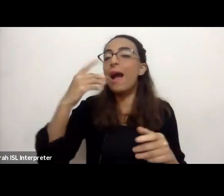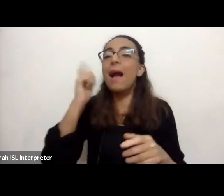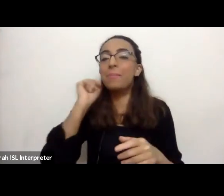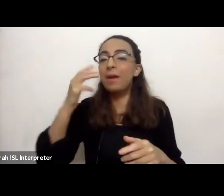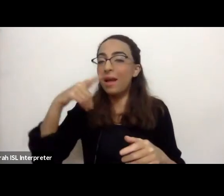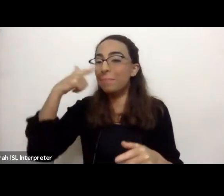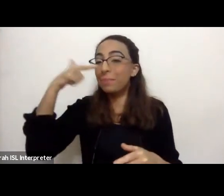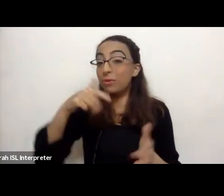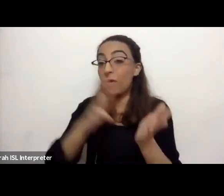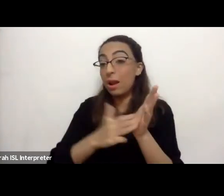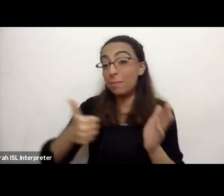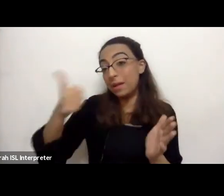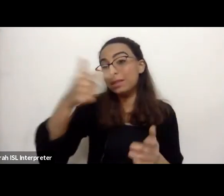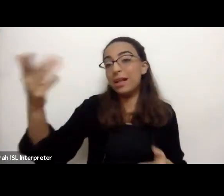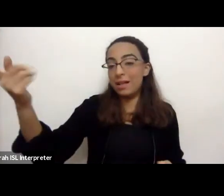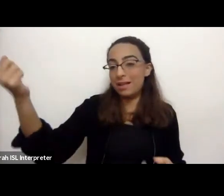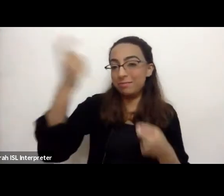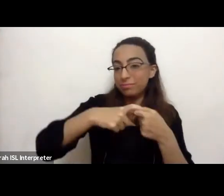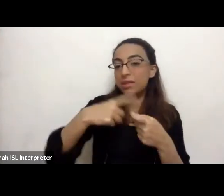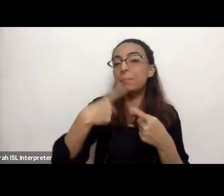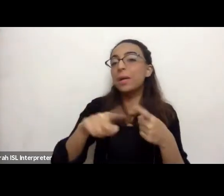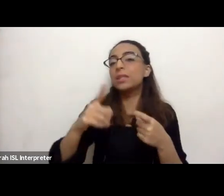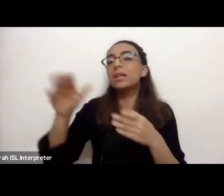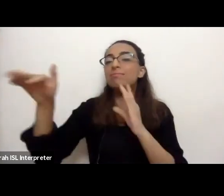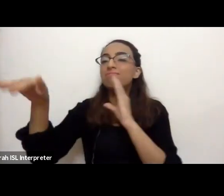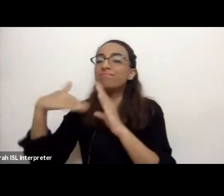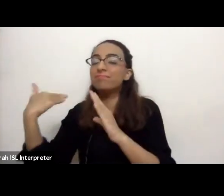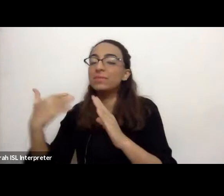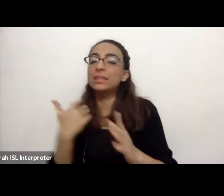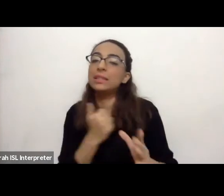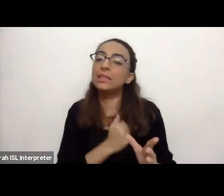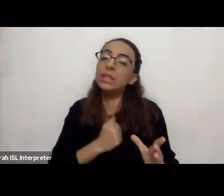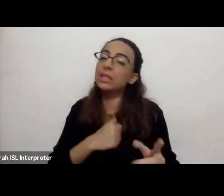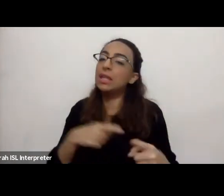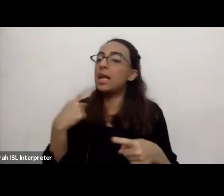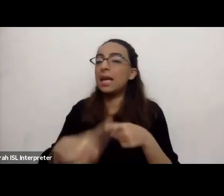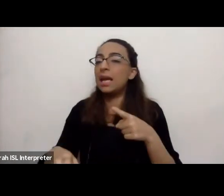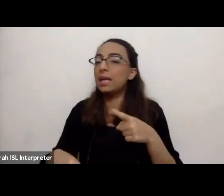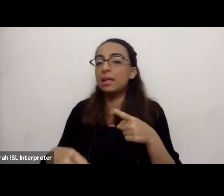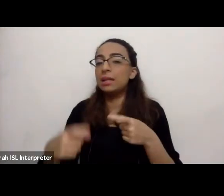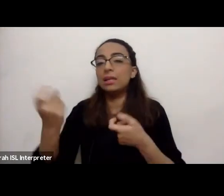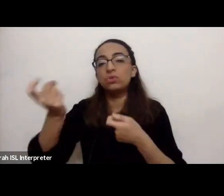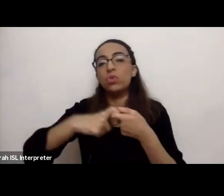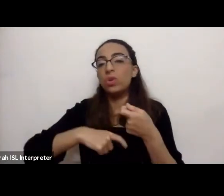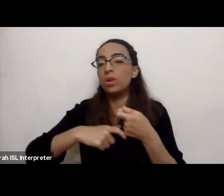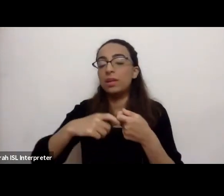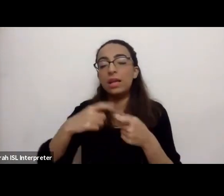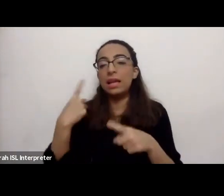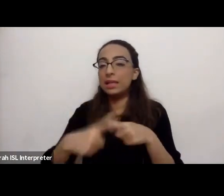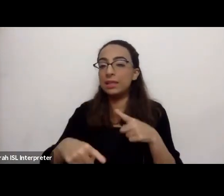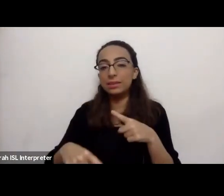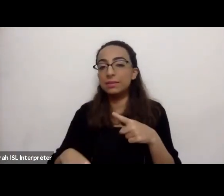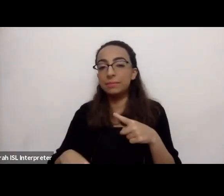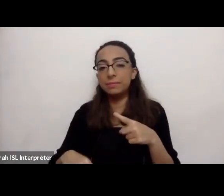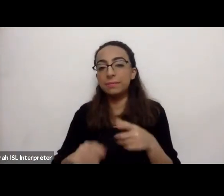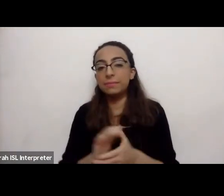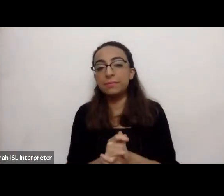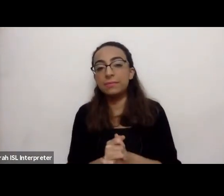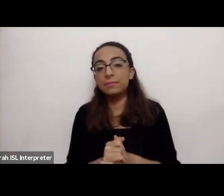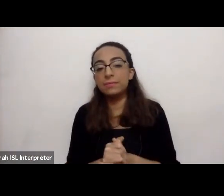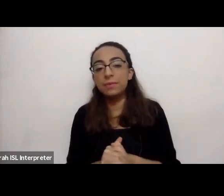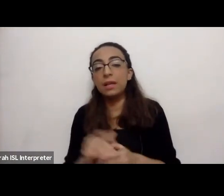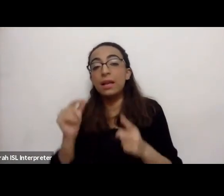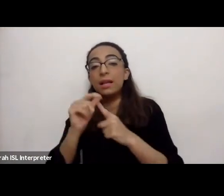Natural Gas and Steel, but we have received a message that he is unable to join us as the Honorable